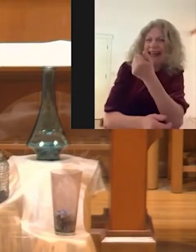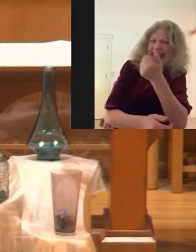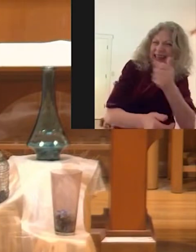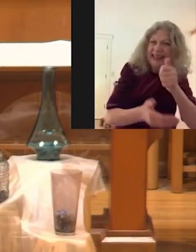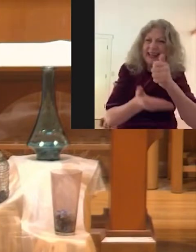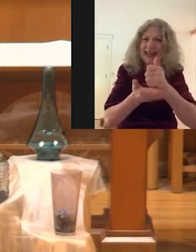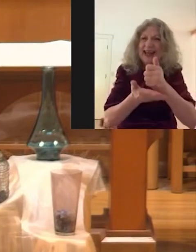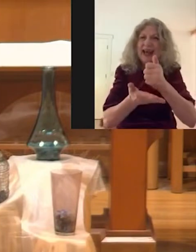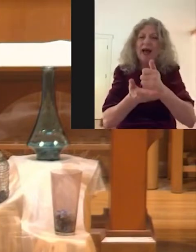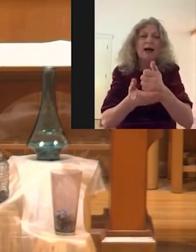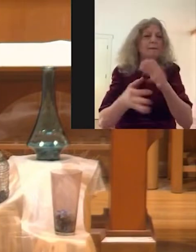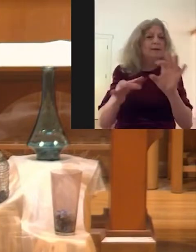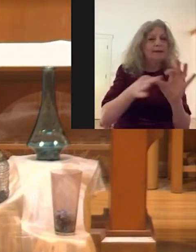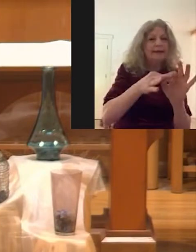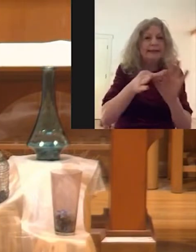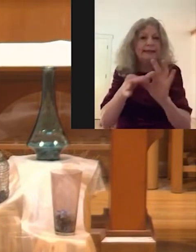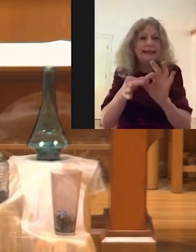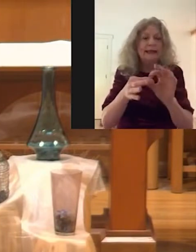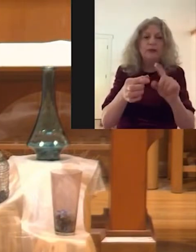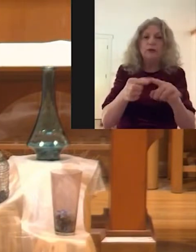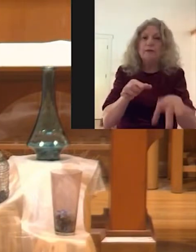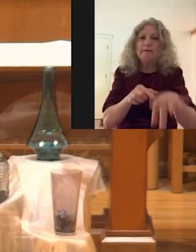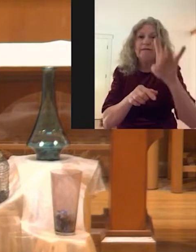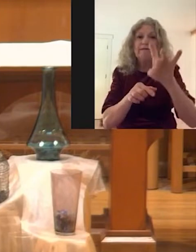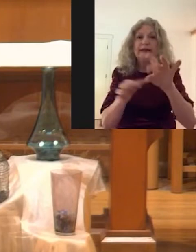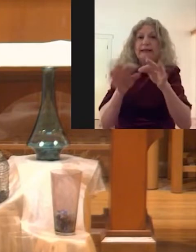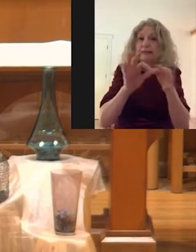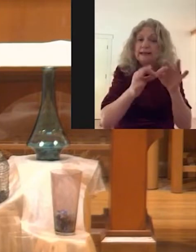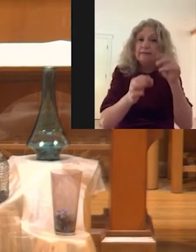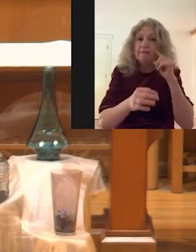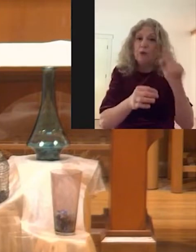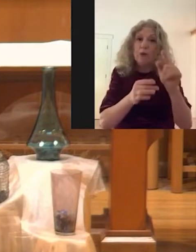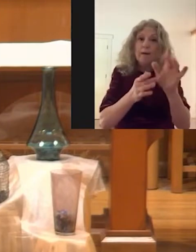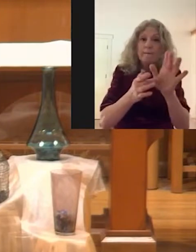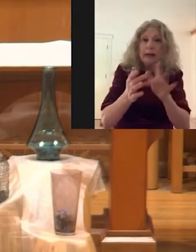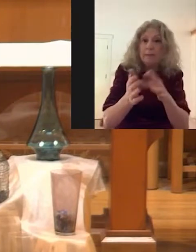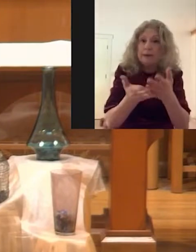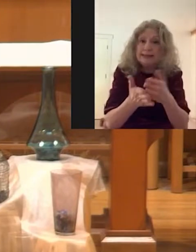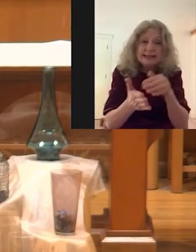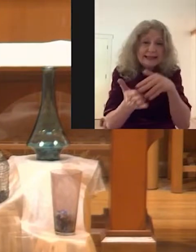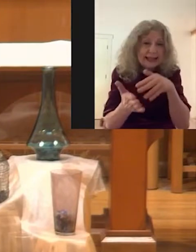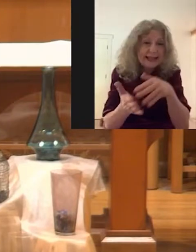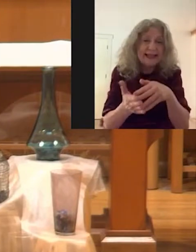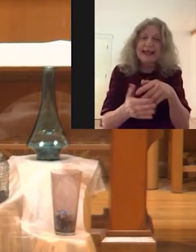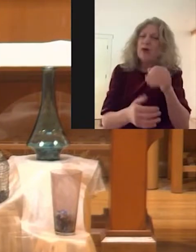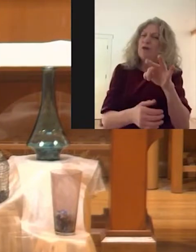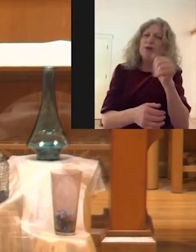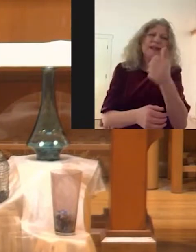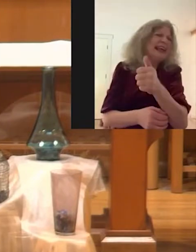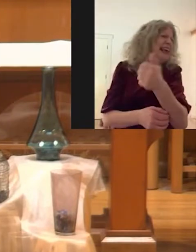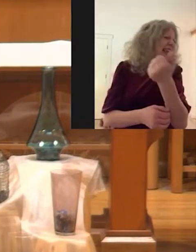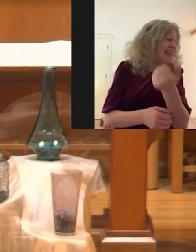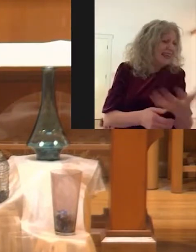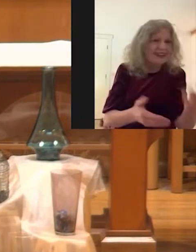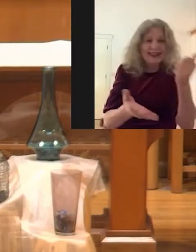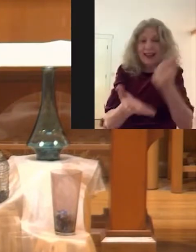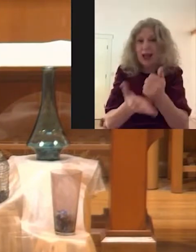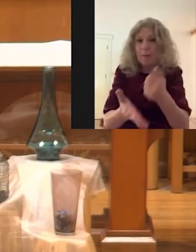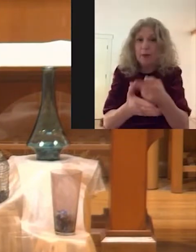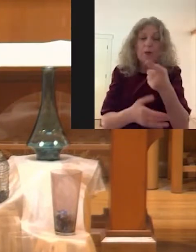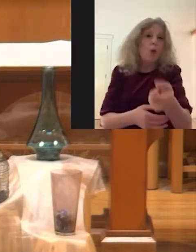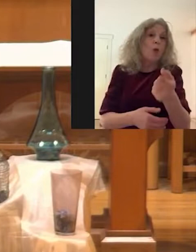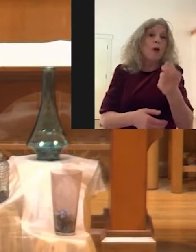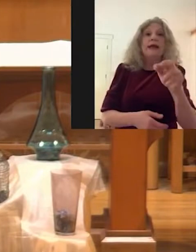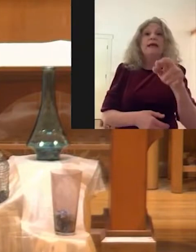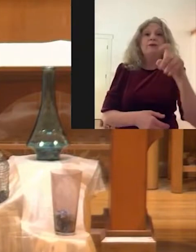connect or to find the links for the Bible study, or if you need any materials that will help you, or if you need a Lenten